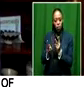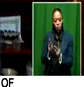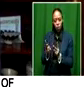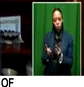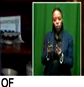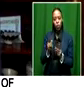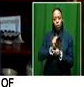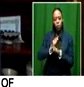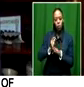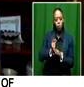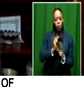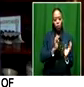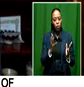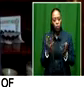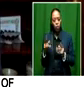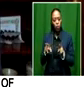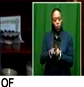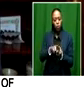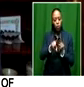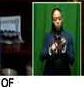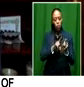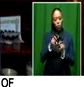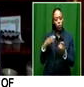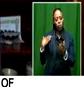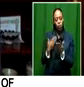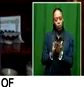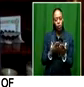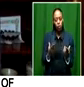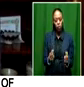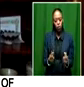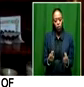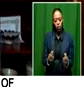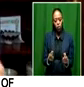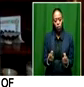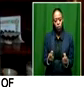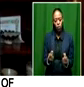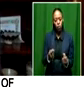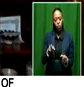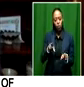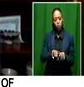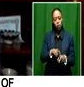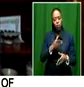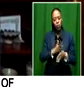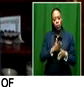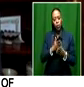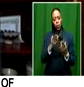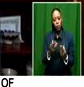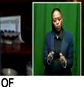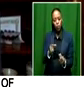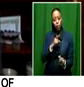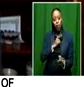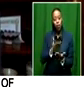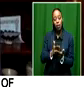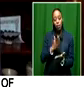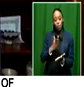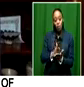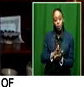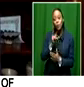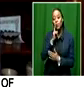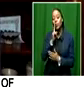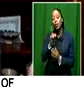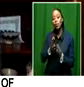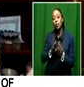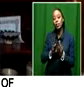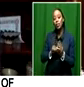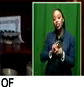mathematics teachers, even the questions that we ask, and even the work that we do to ensure that teachers are better trained,